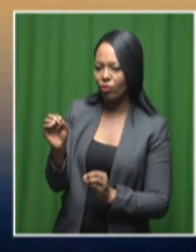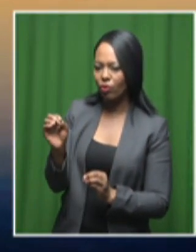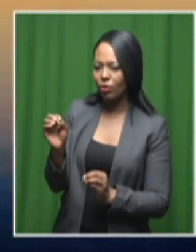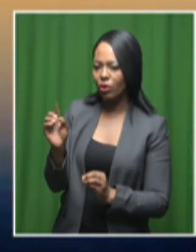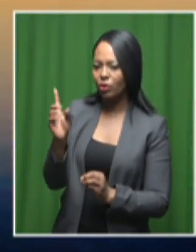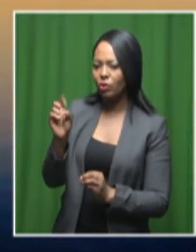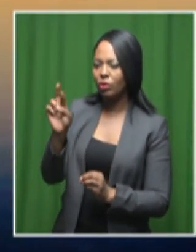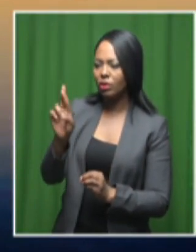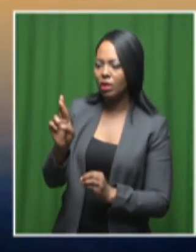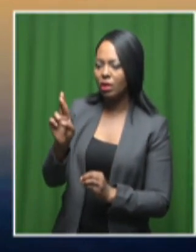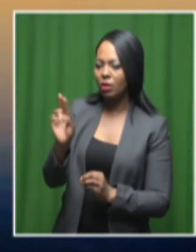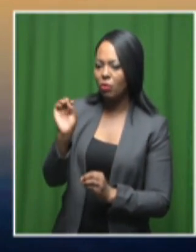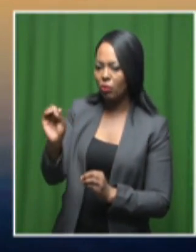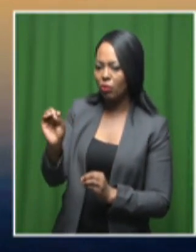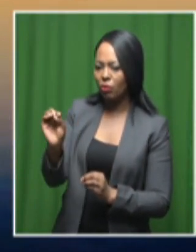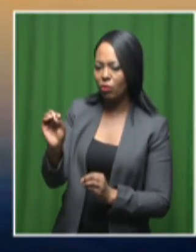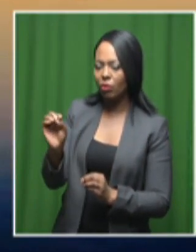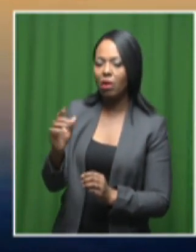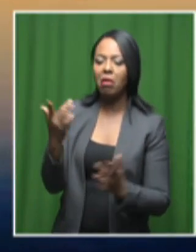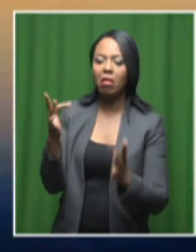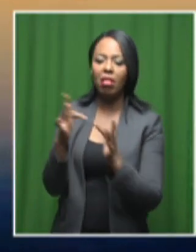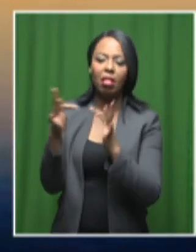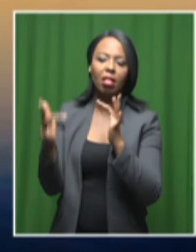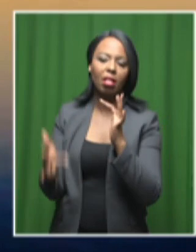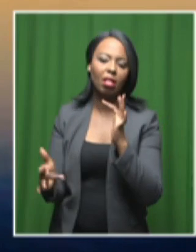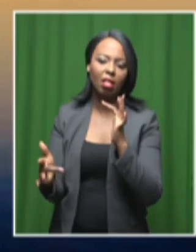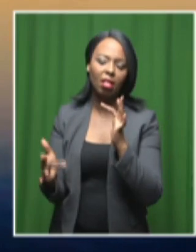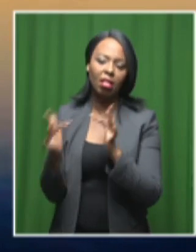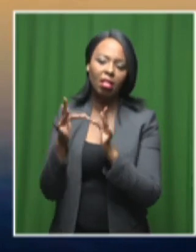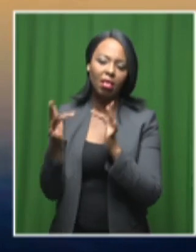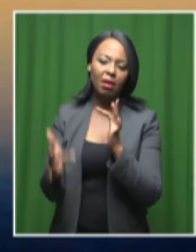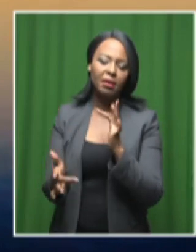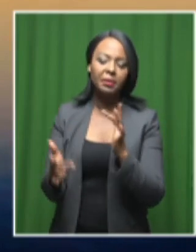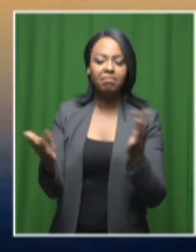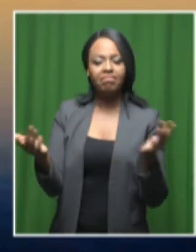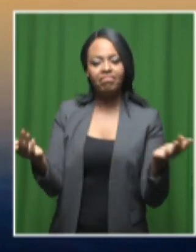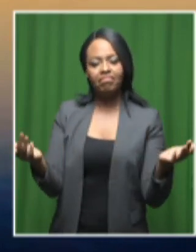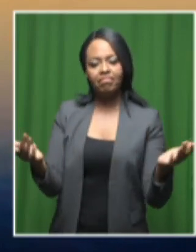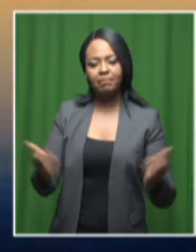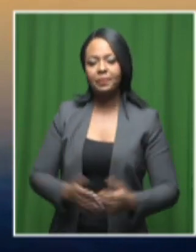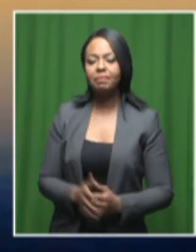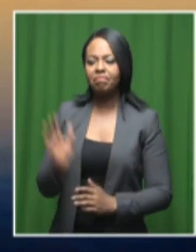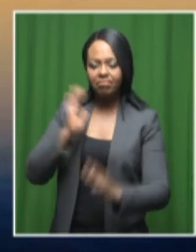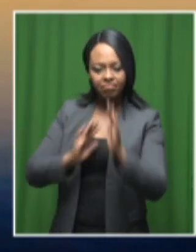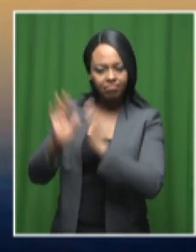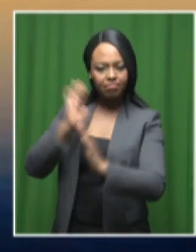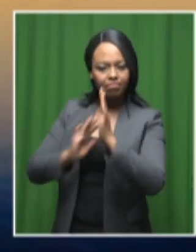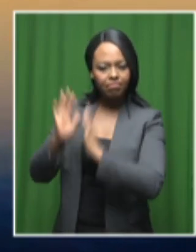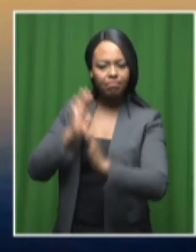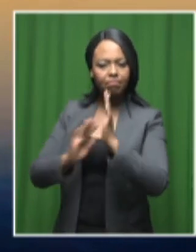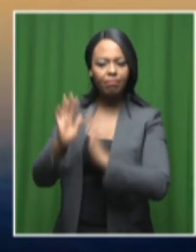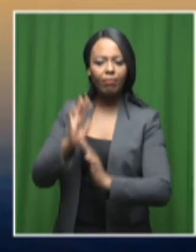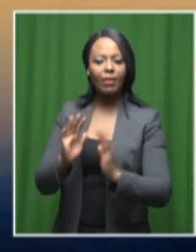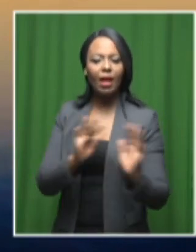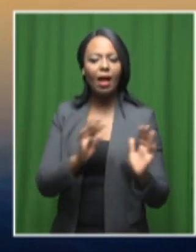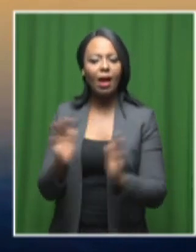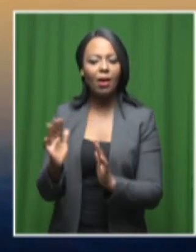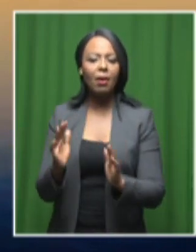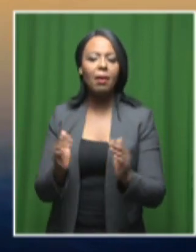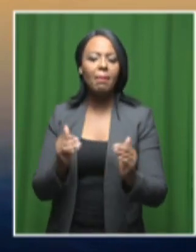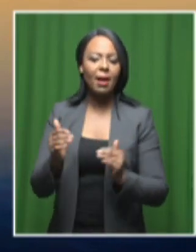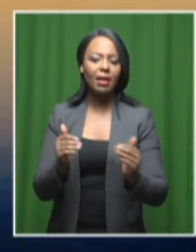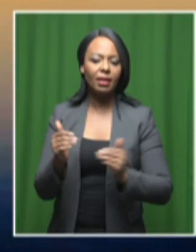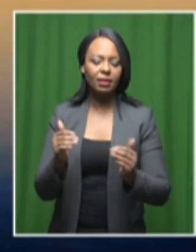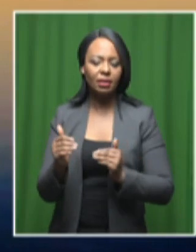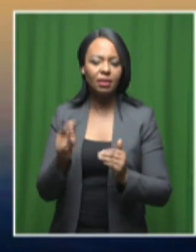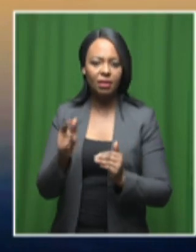Dr. Koot? Well, it seems we might have lost Dr. Dwayne Koot. He was explaining there how do you go about managing